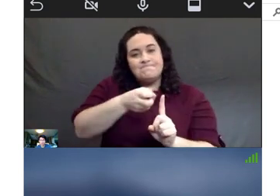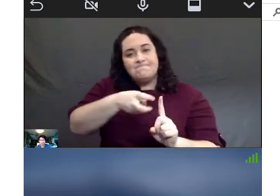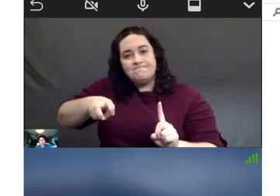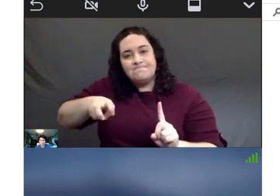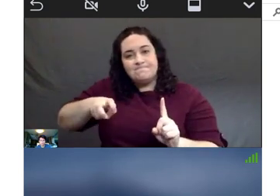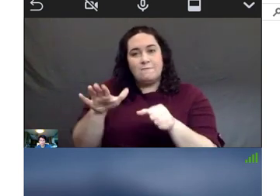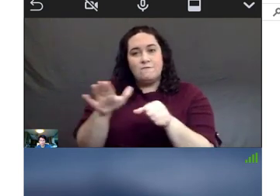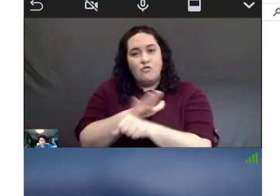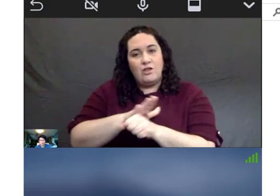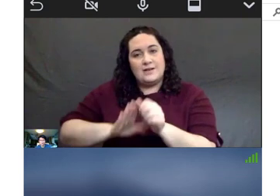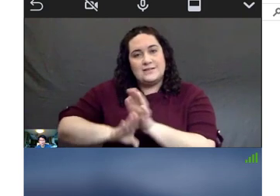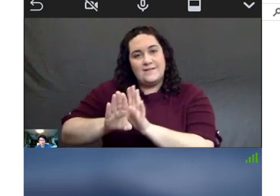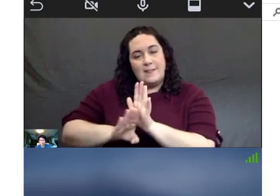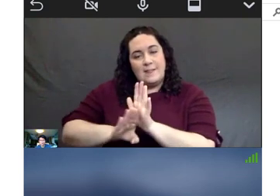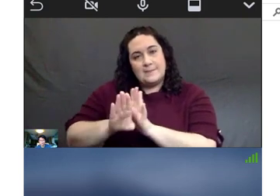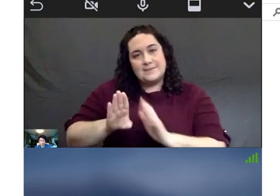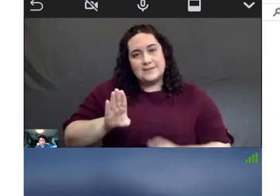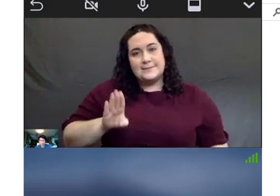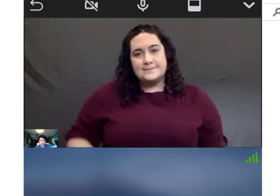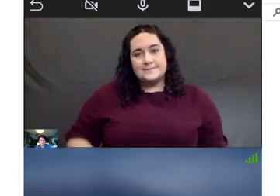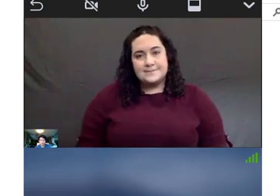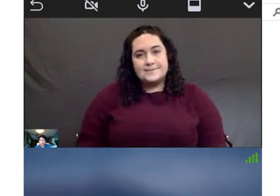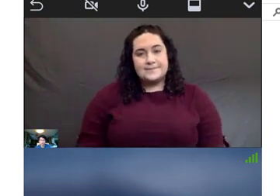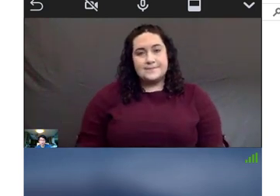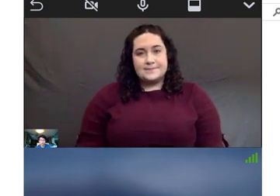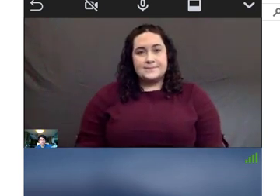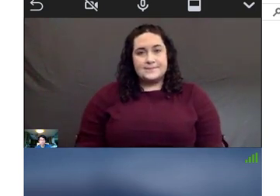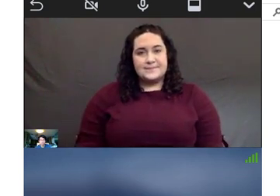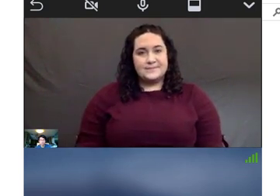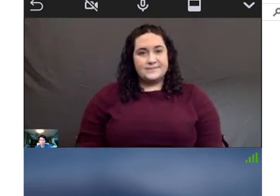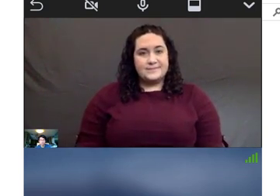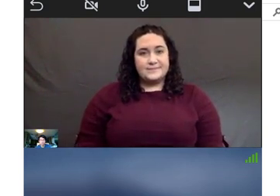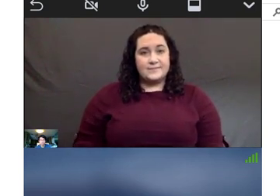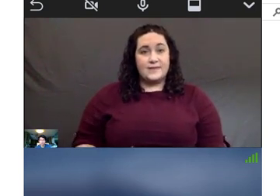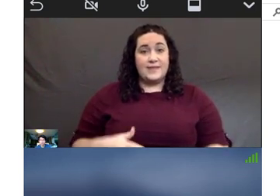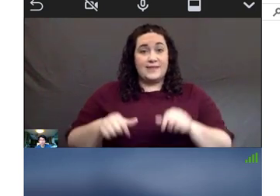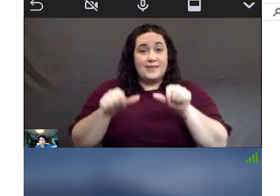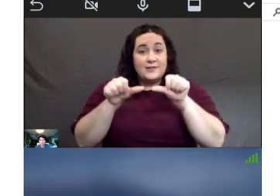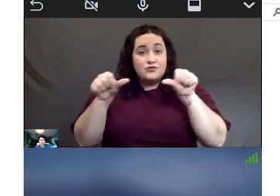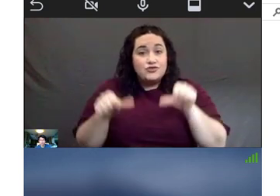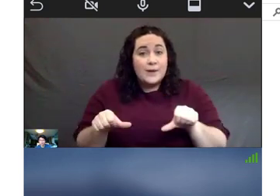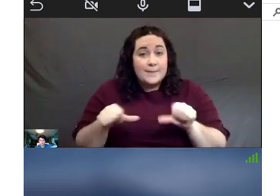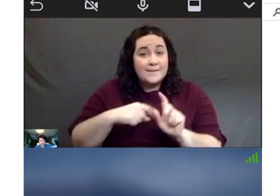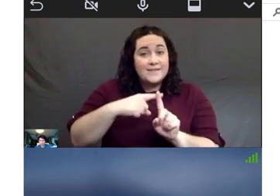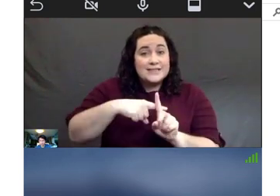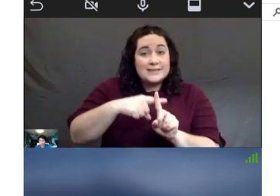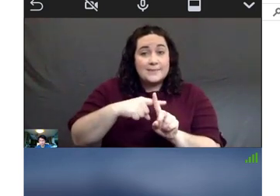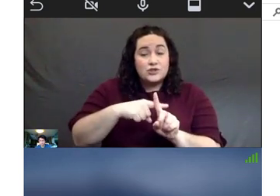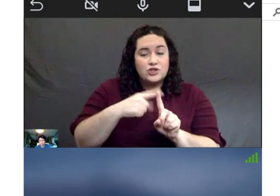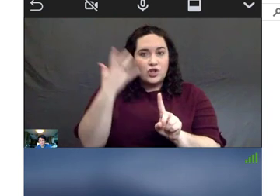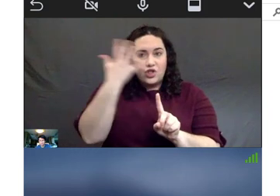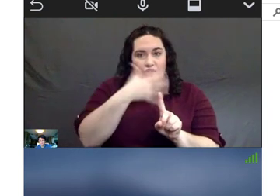because that's just sort of how the fully developed region works. The temperature profile doesn't change with position anymore.